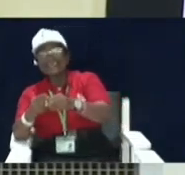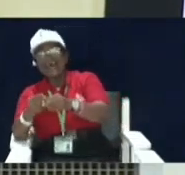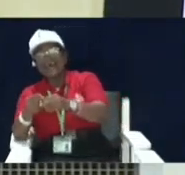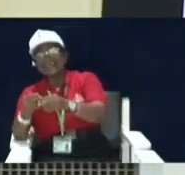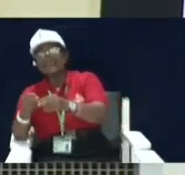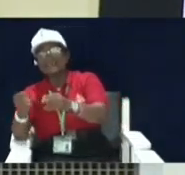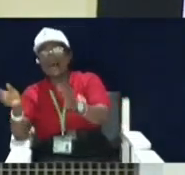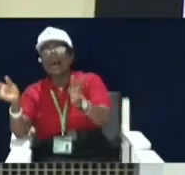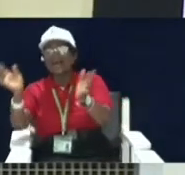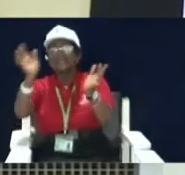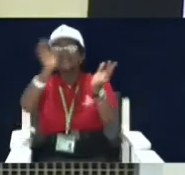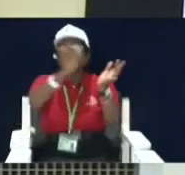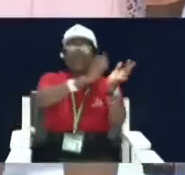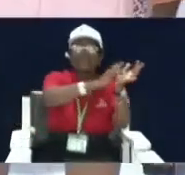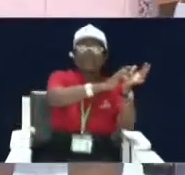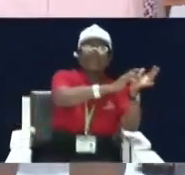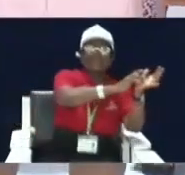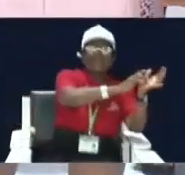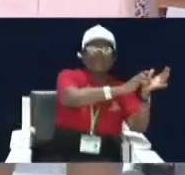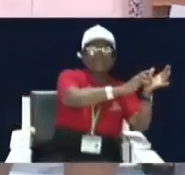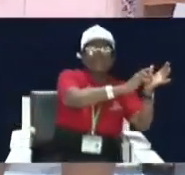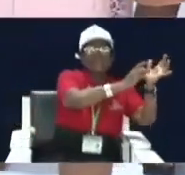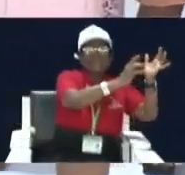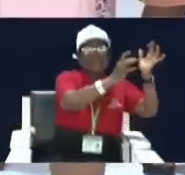wonderful name.